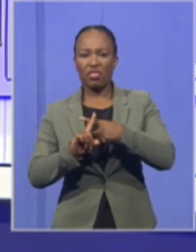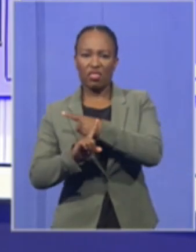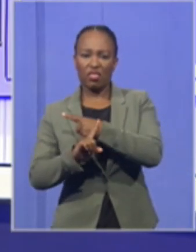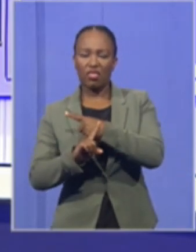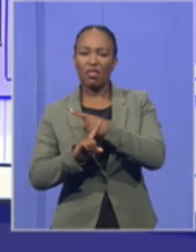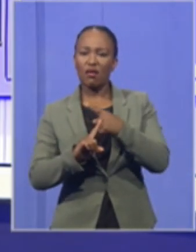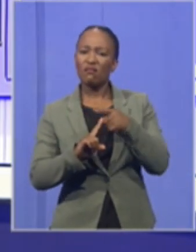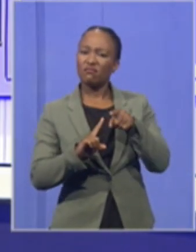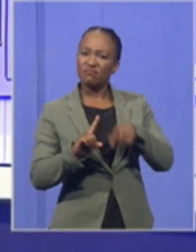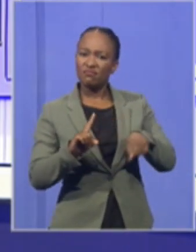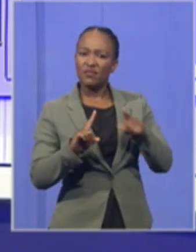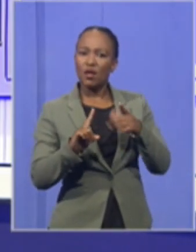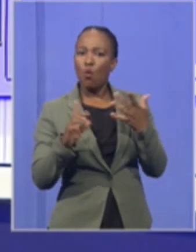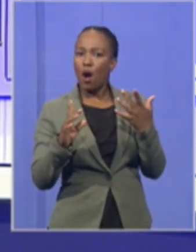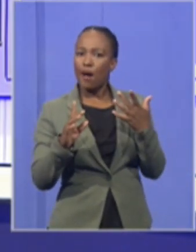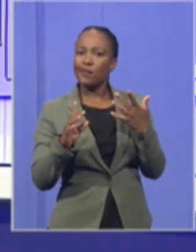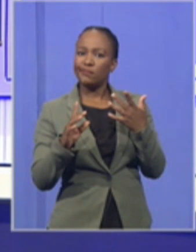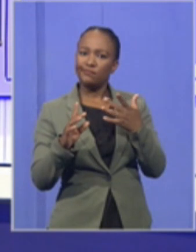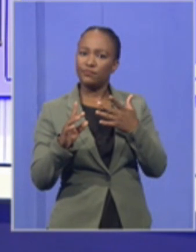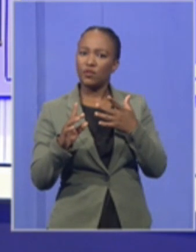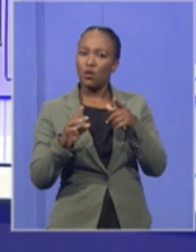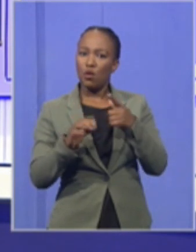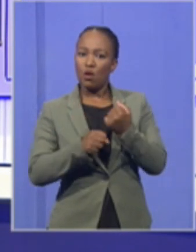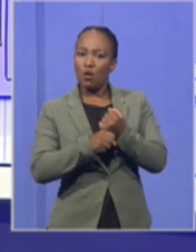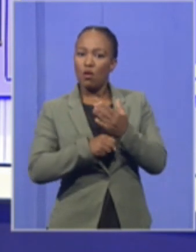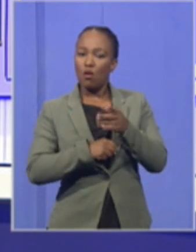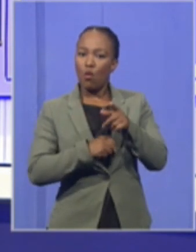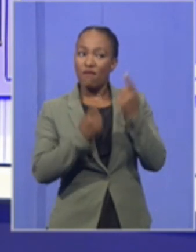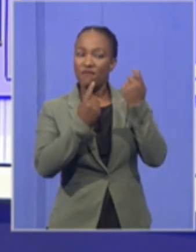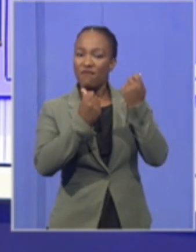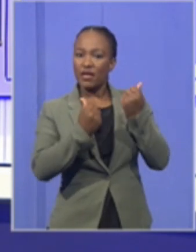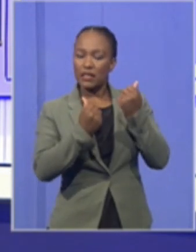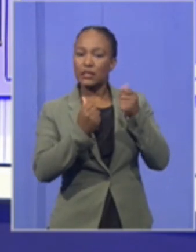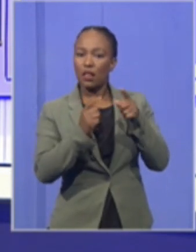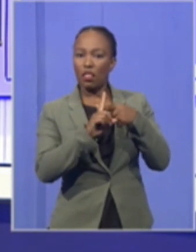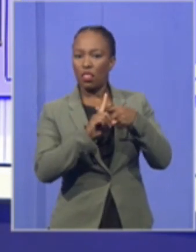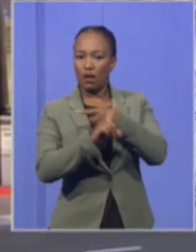bakhuduthamaga ka go gataka seabe sa motlhankedi wa matlotlo.